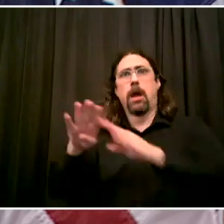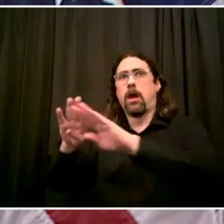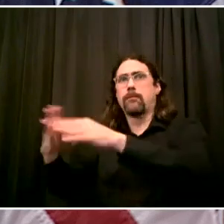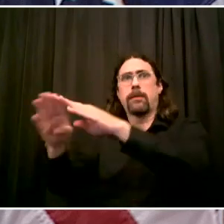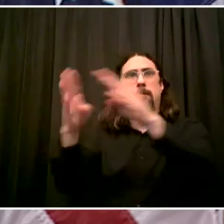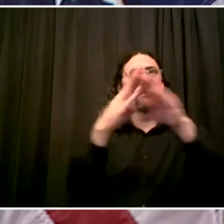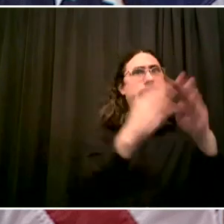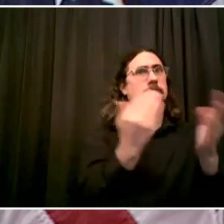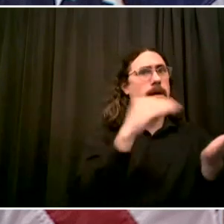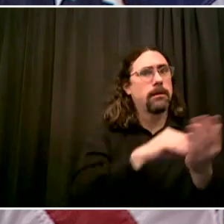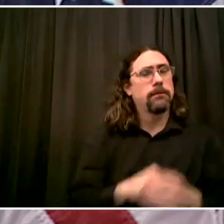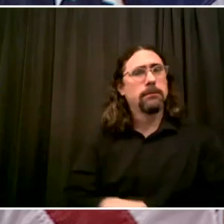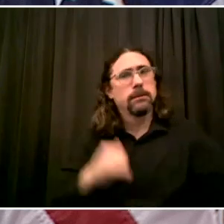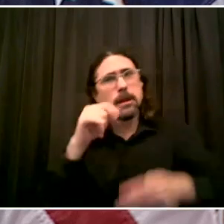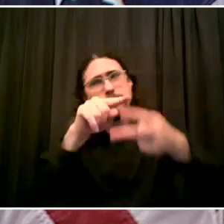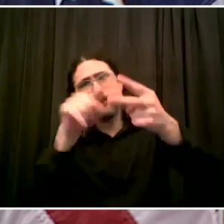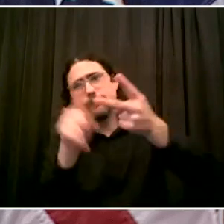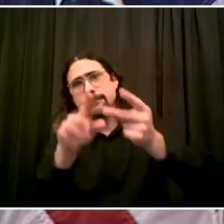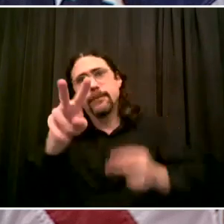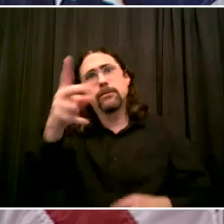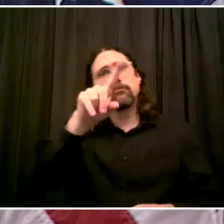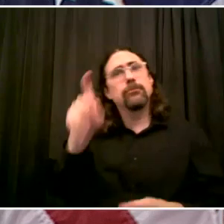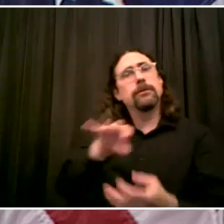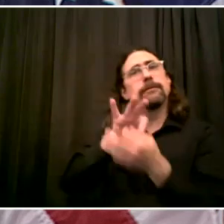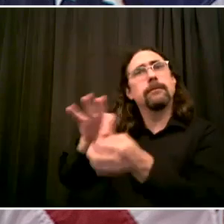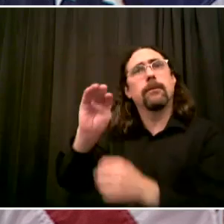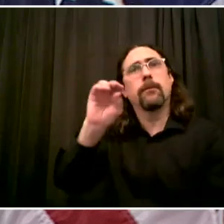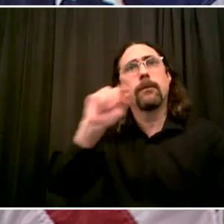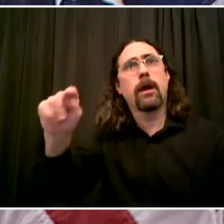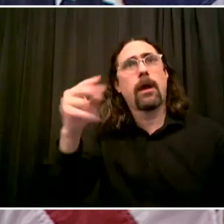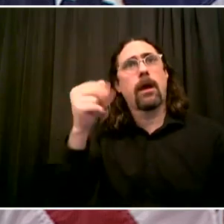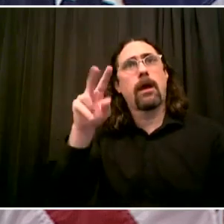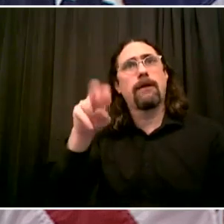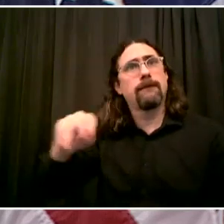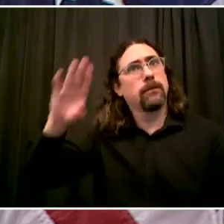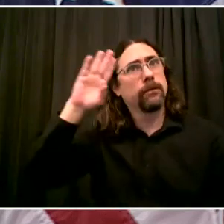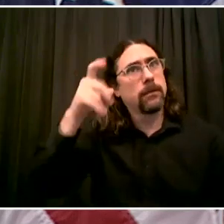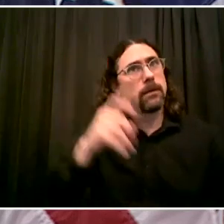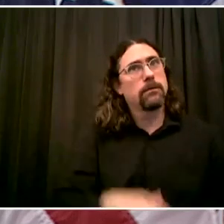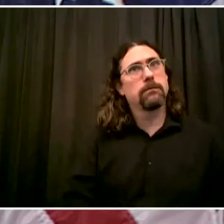I don't know if the NYPD has put out some of the material and information